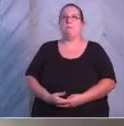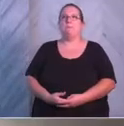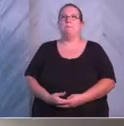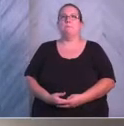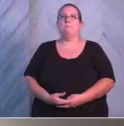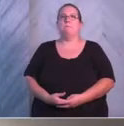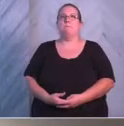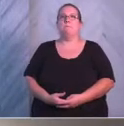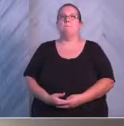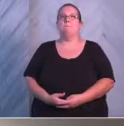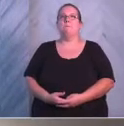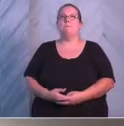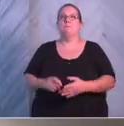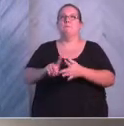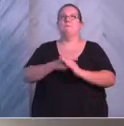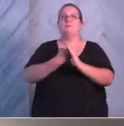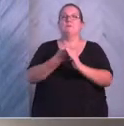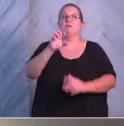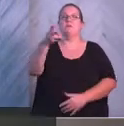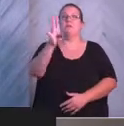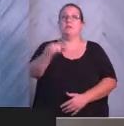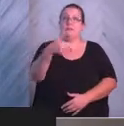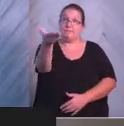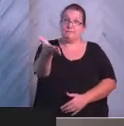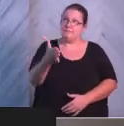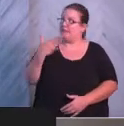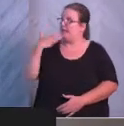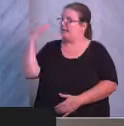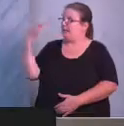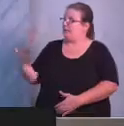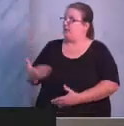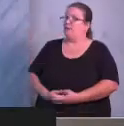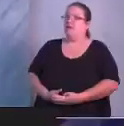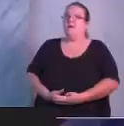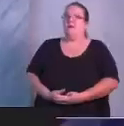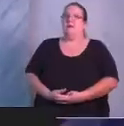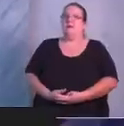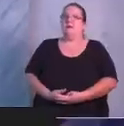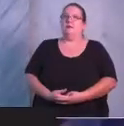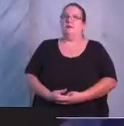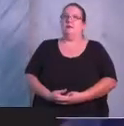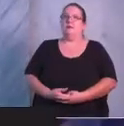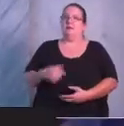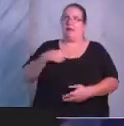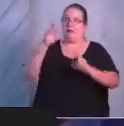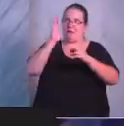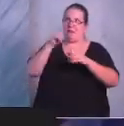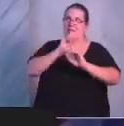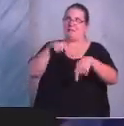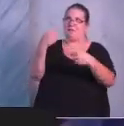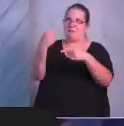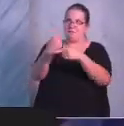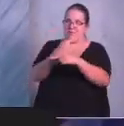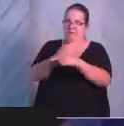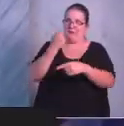this question, we would like to start with Shelley. Thank you. I'm hoping I'm going to answer this properly based on what I just took